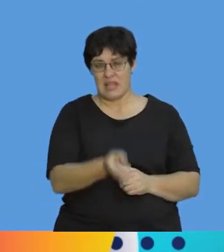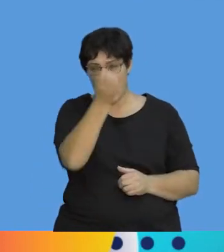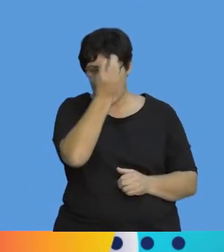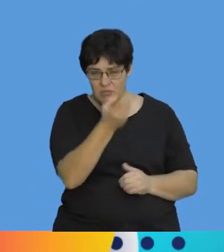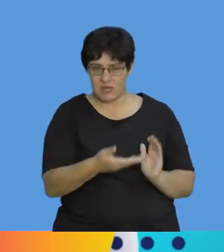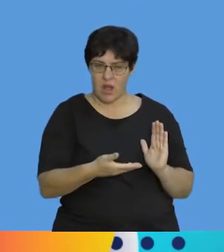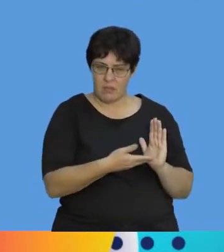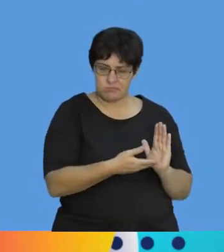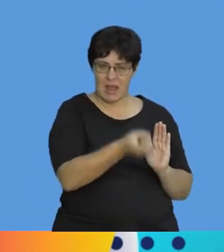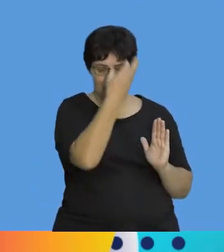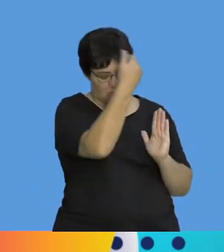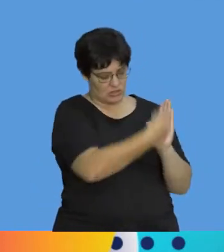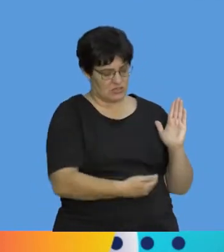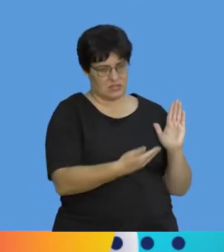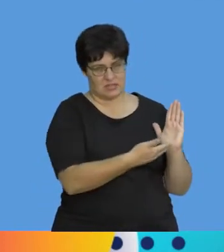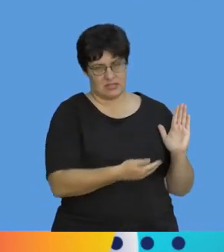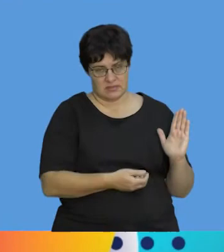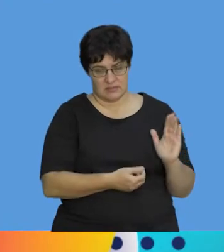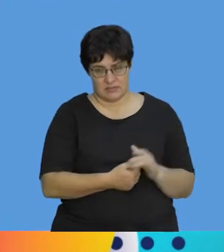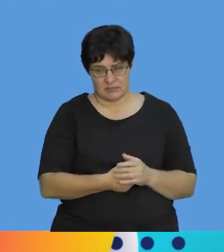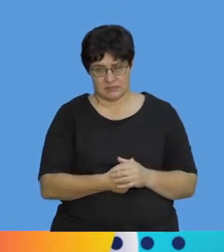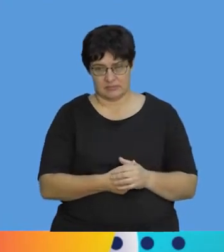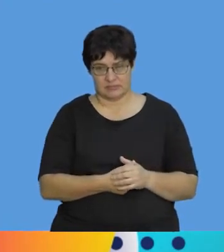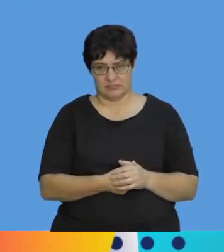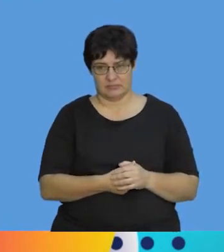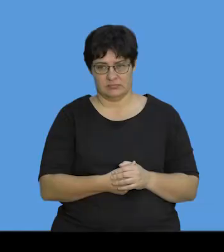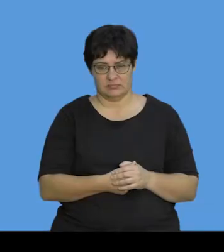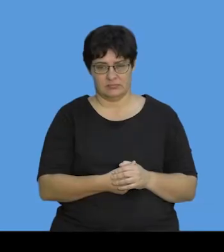a piece of information on your information sheet.